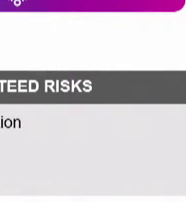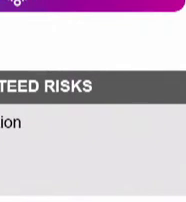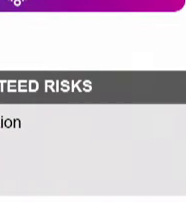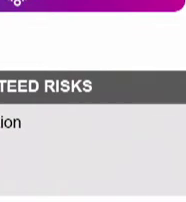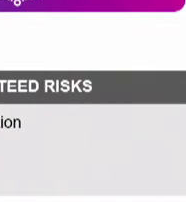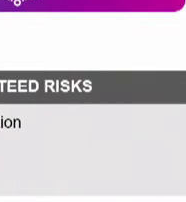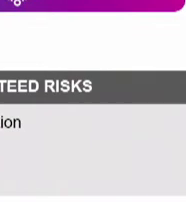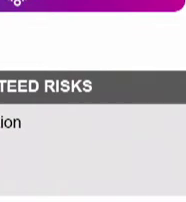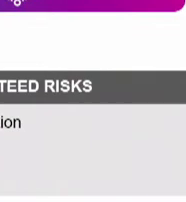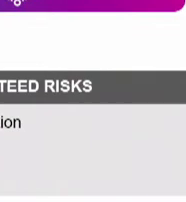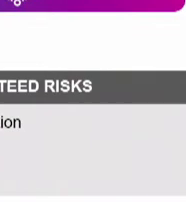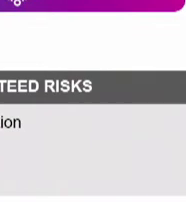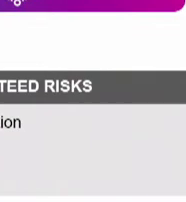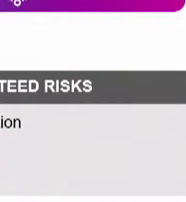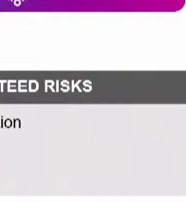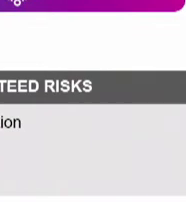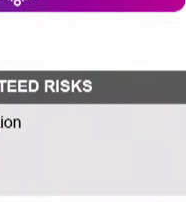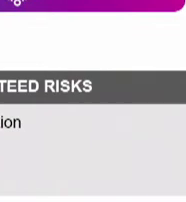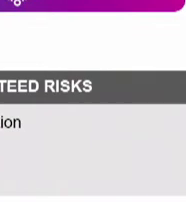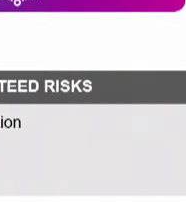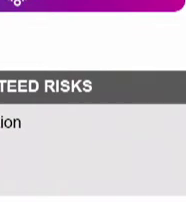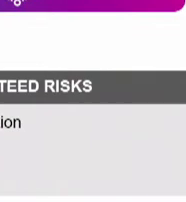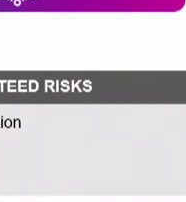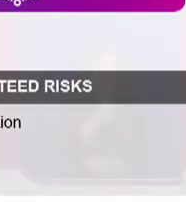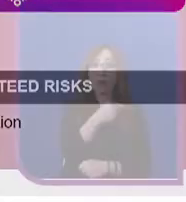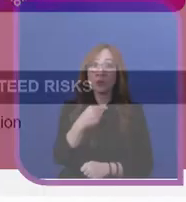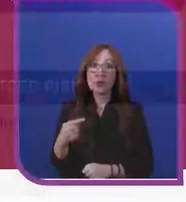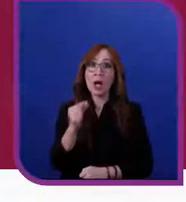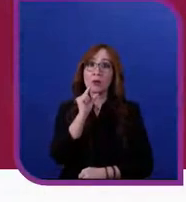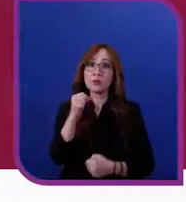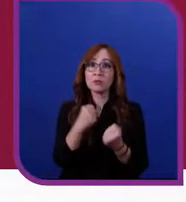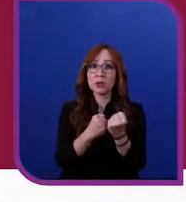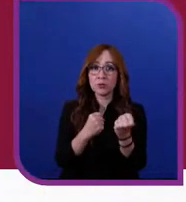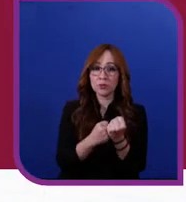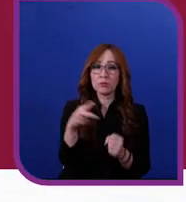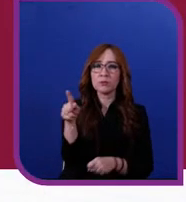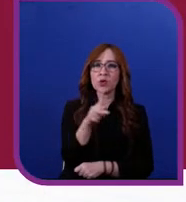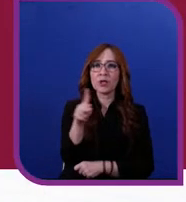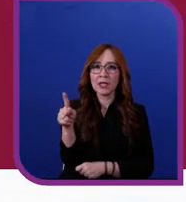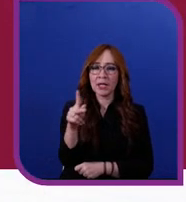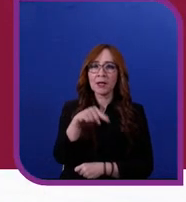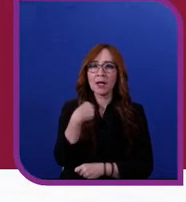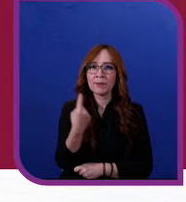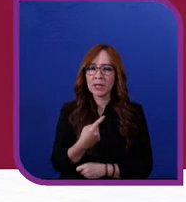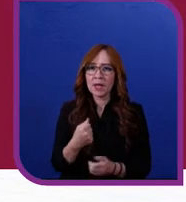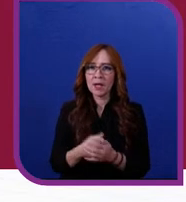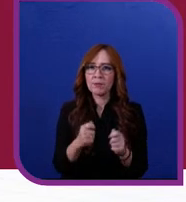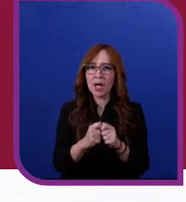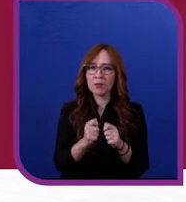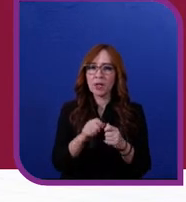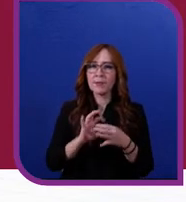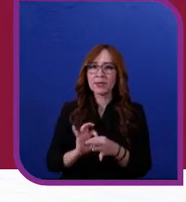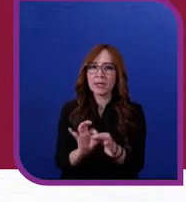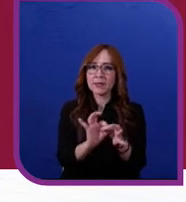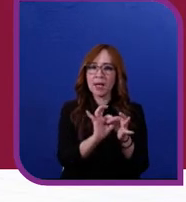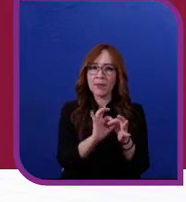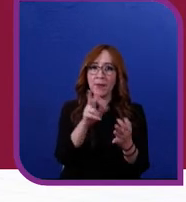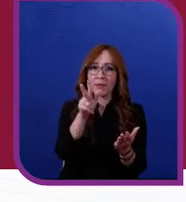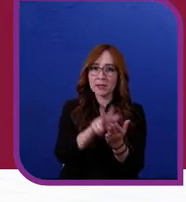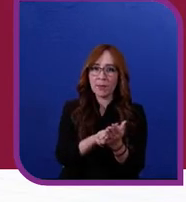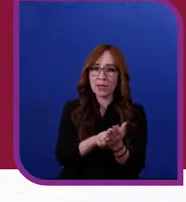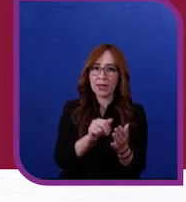as a Vision to support the project Which can have a gold berhenti Cooperation with other source institutions or event weekend